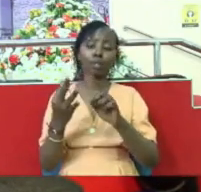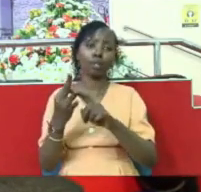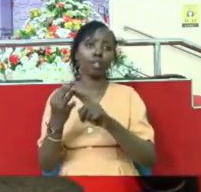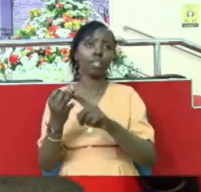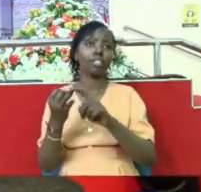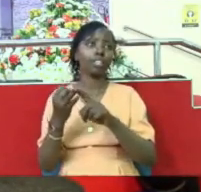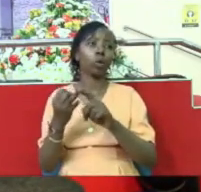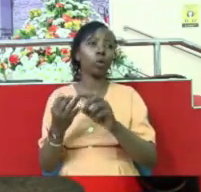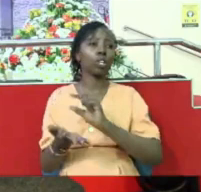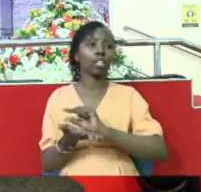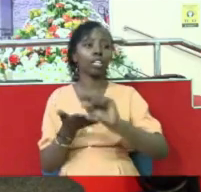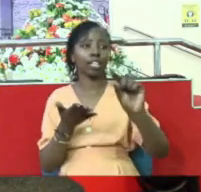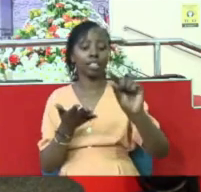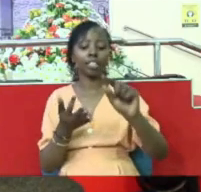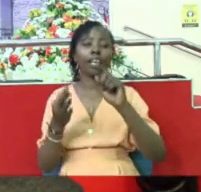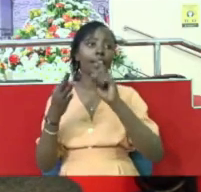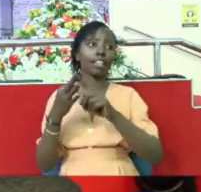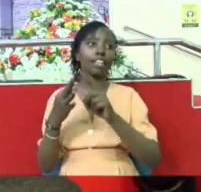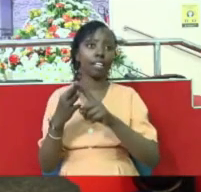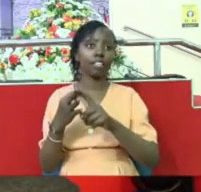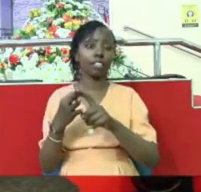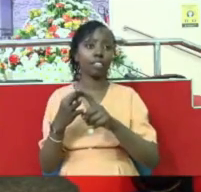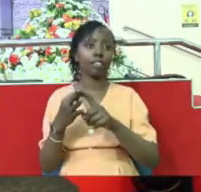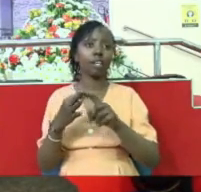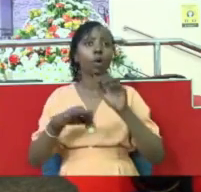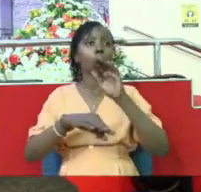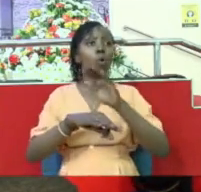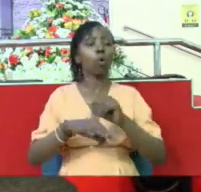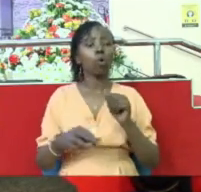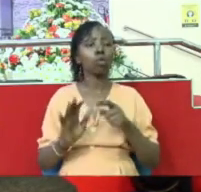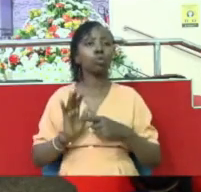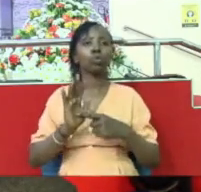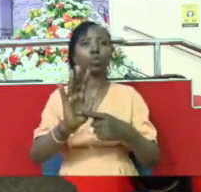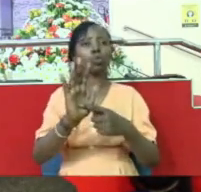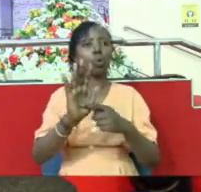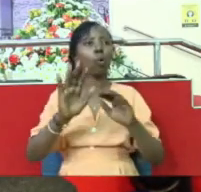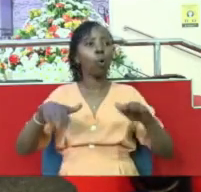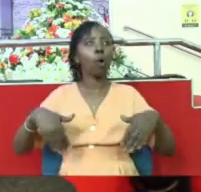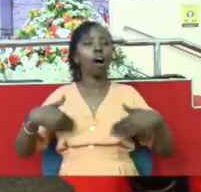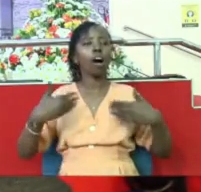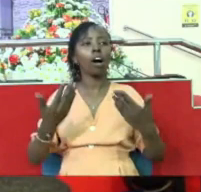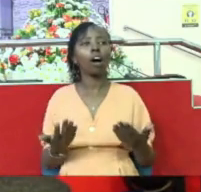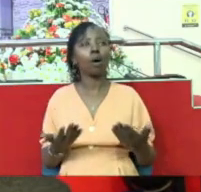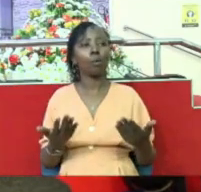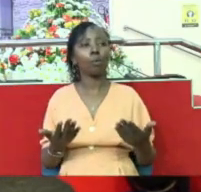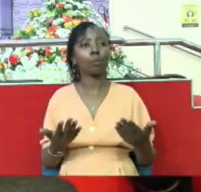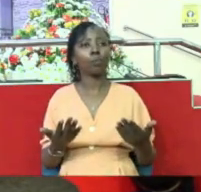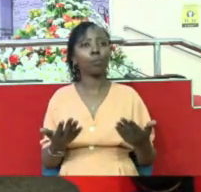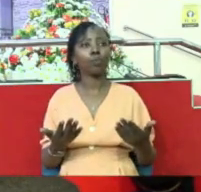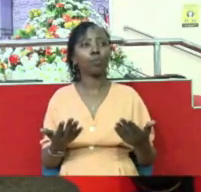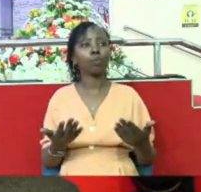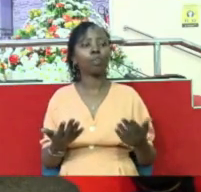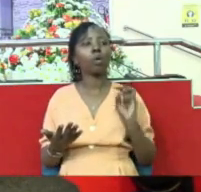Neema. And thirdly, we are called to demonstrate it. Tunaitwa kudhihirisha. That which we say we